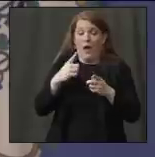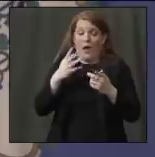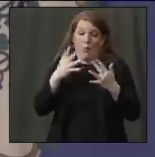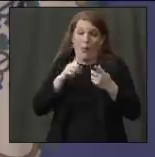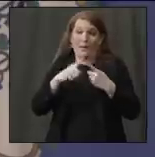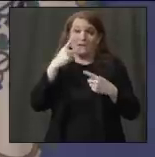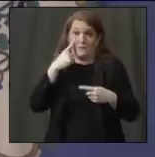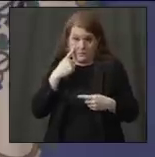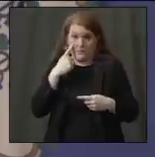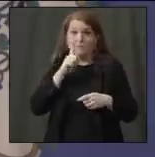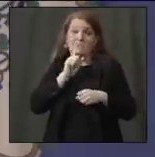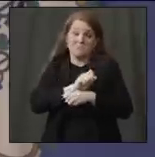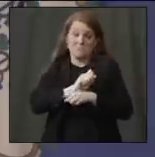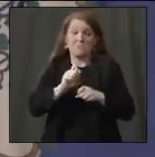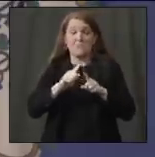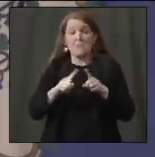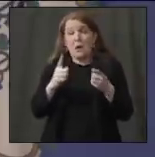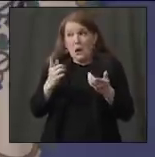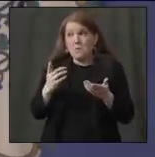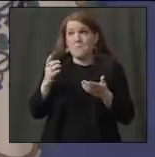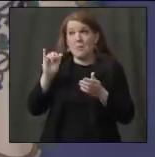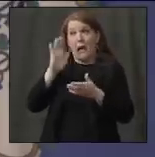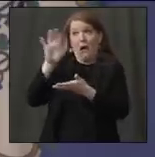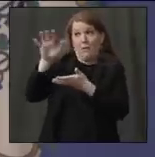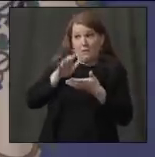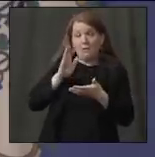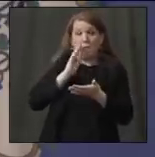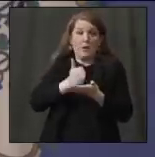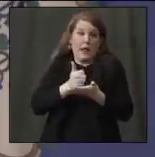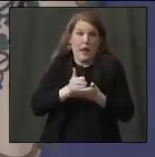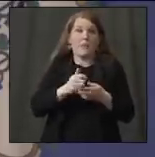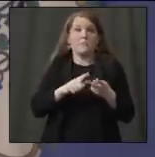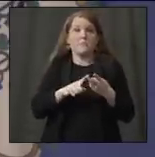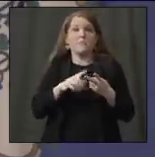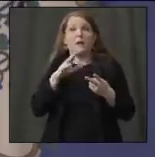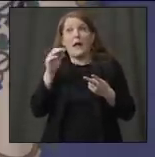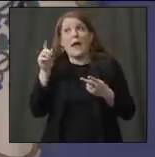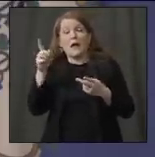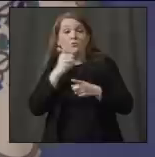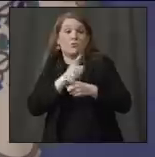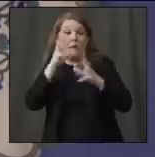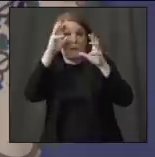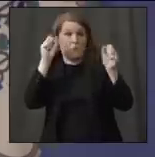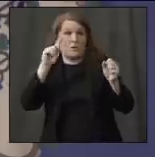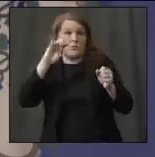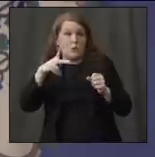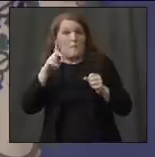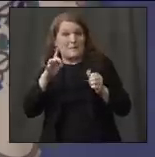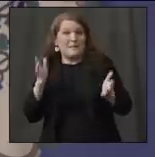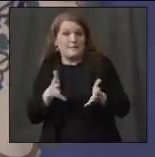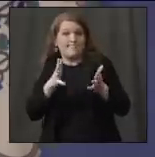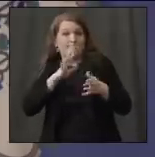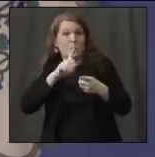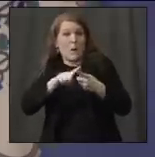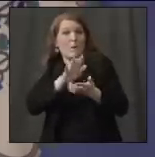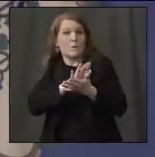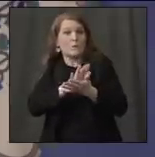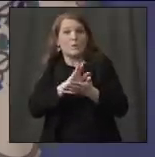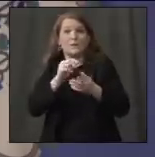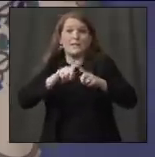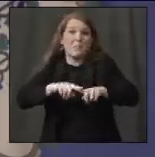right, the president did suggest, look, in different parts of the country, maybe you can think about schools in different